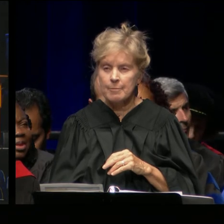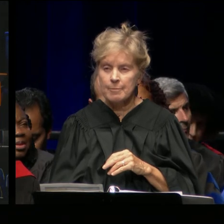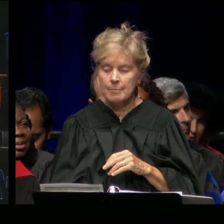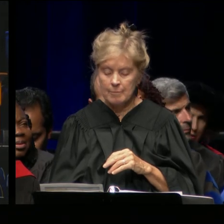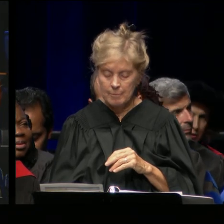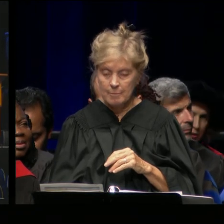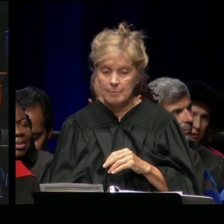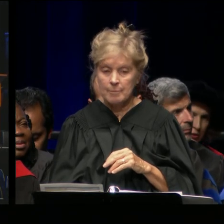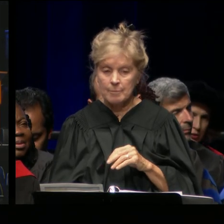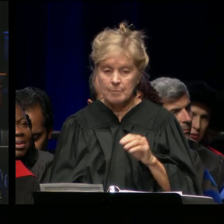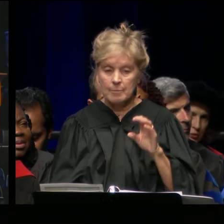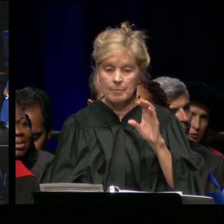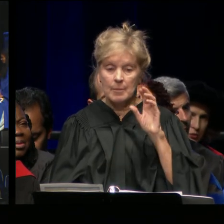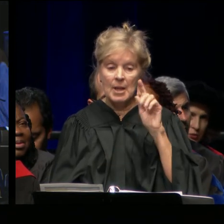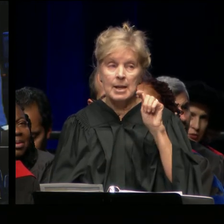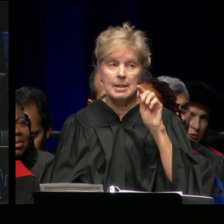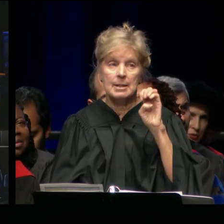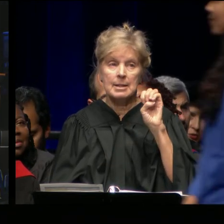Tessina Joseph.